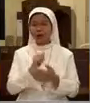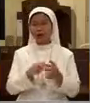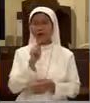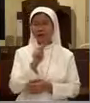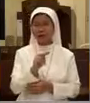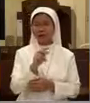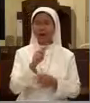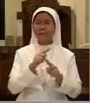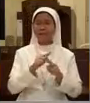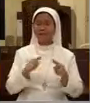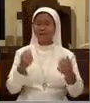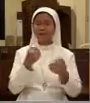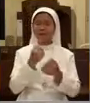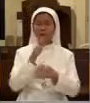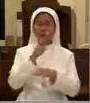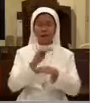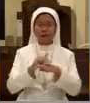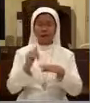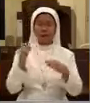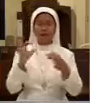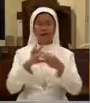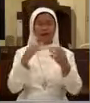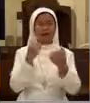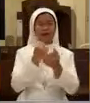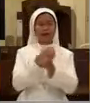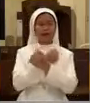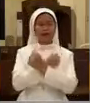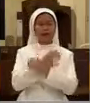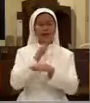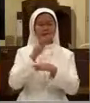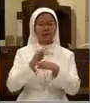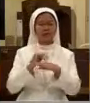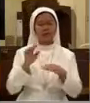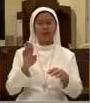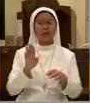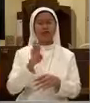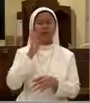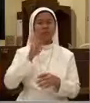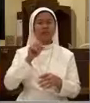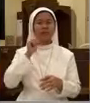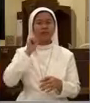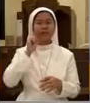the calling of love, the calling of brothers and sisters